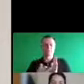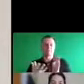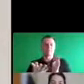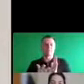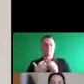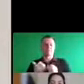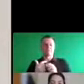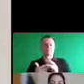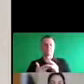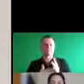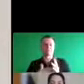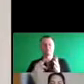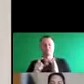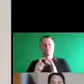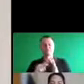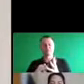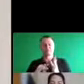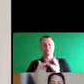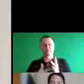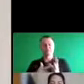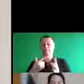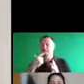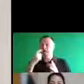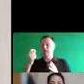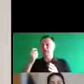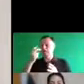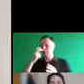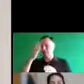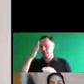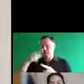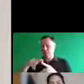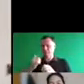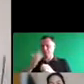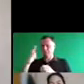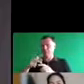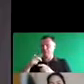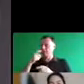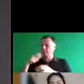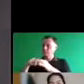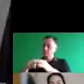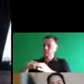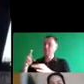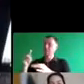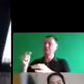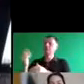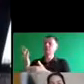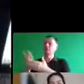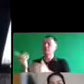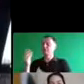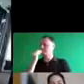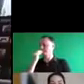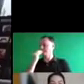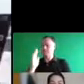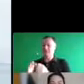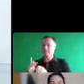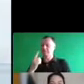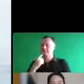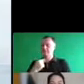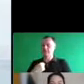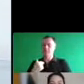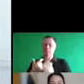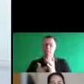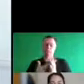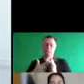of the diaspora, when you ask your elders for information, there's some stories that they will never tell for many